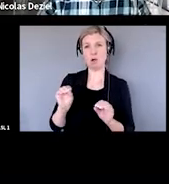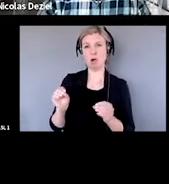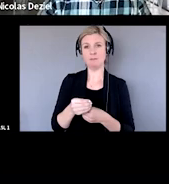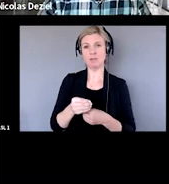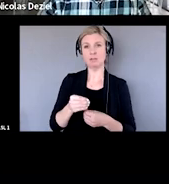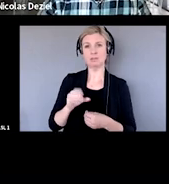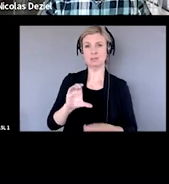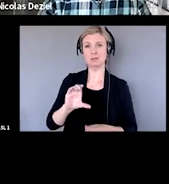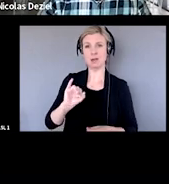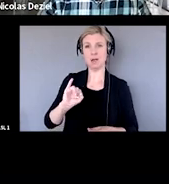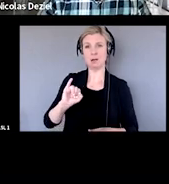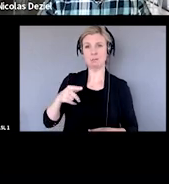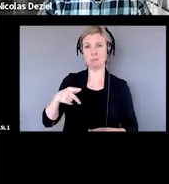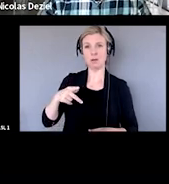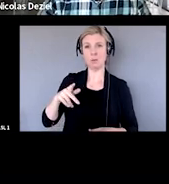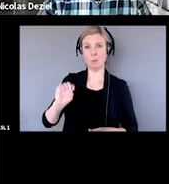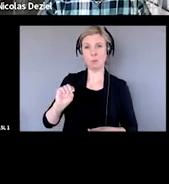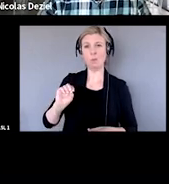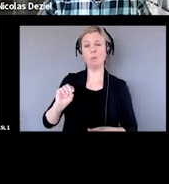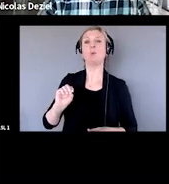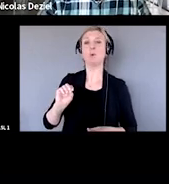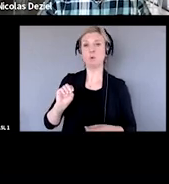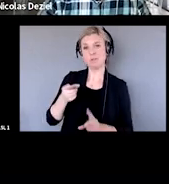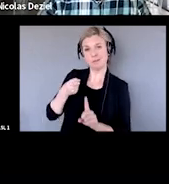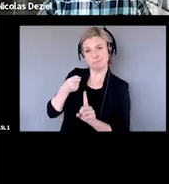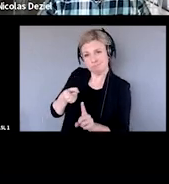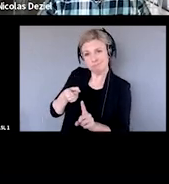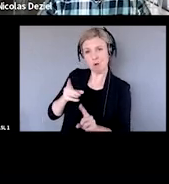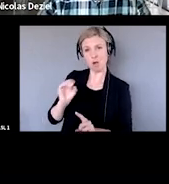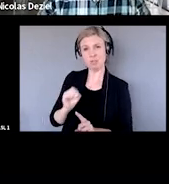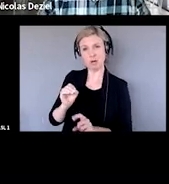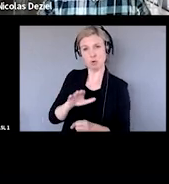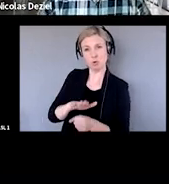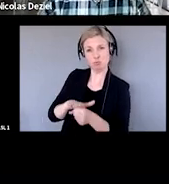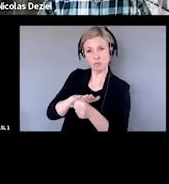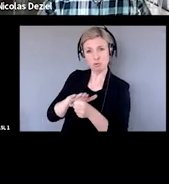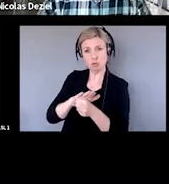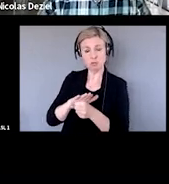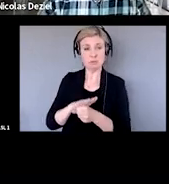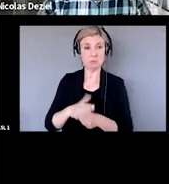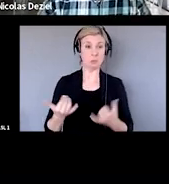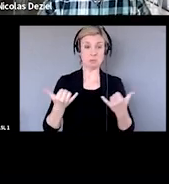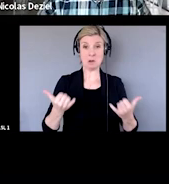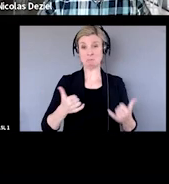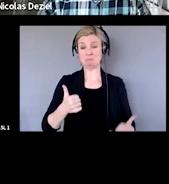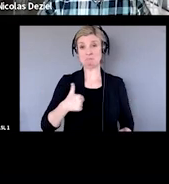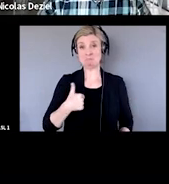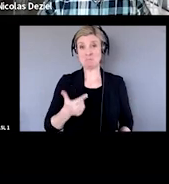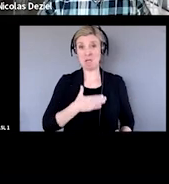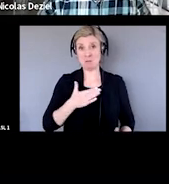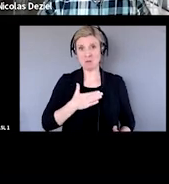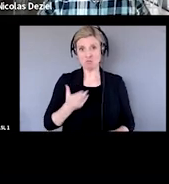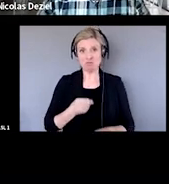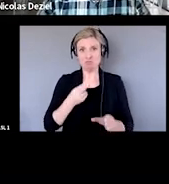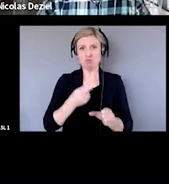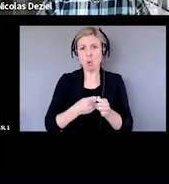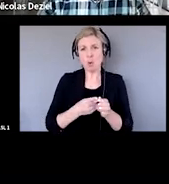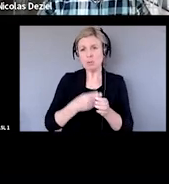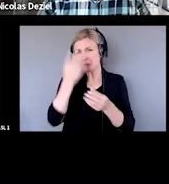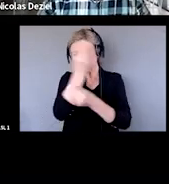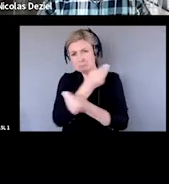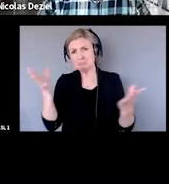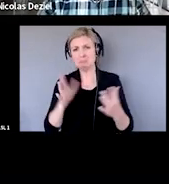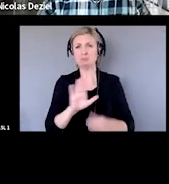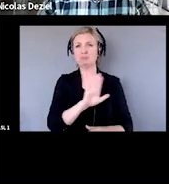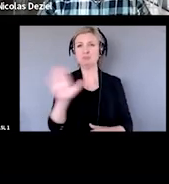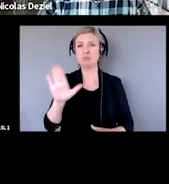region. So it's my great pleasure today to give you a brief overview of why your innovative assets and ideas